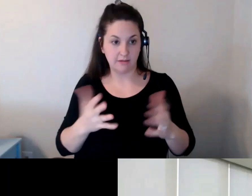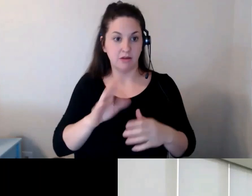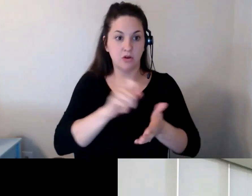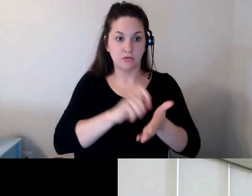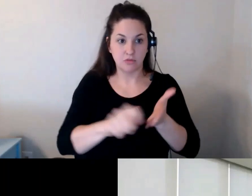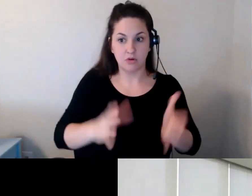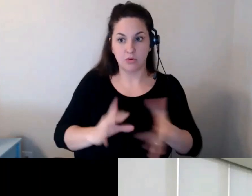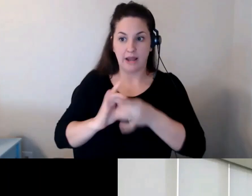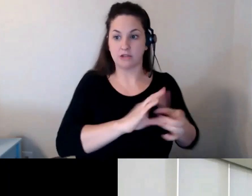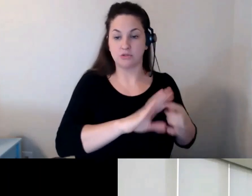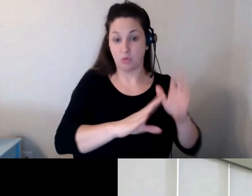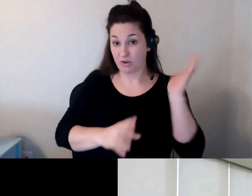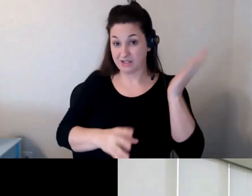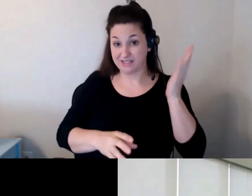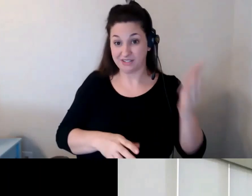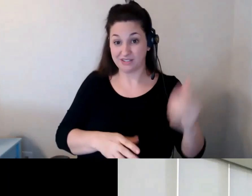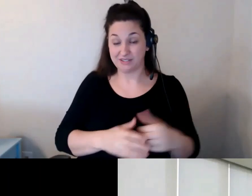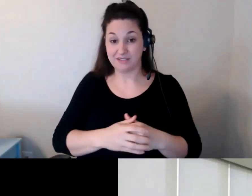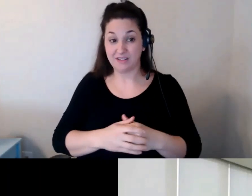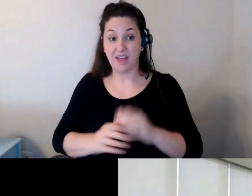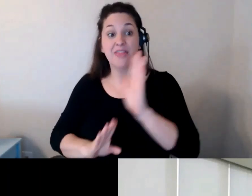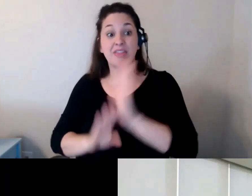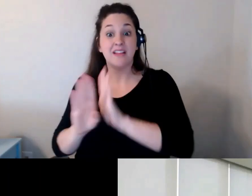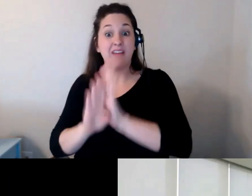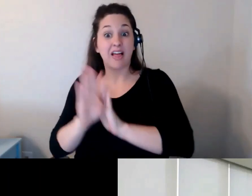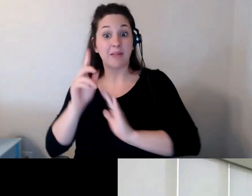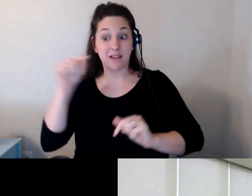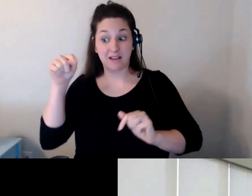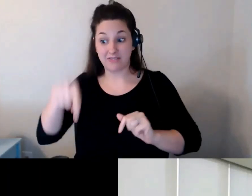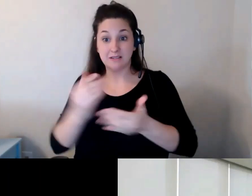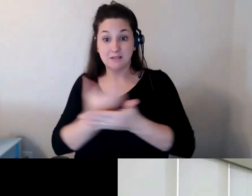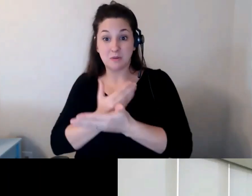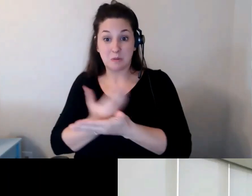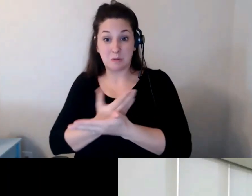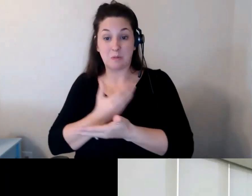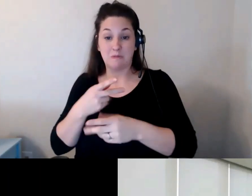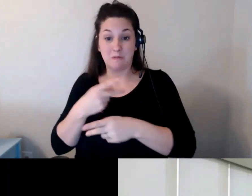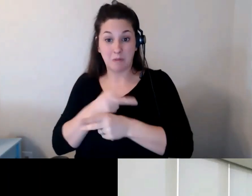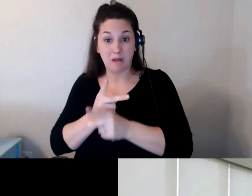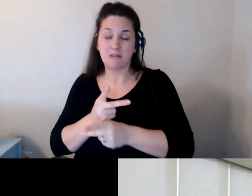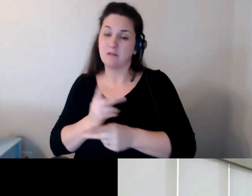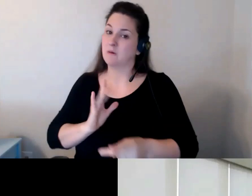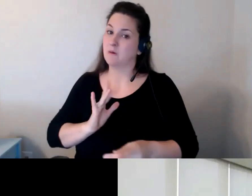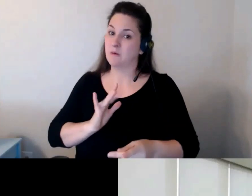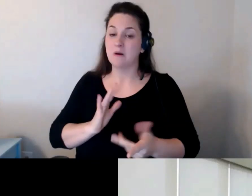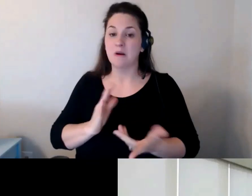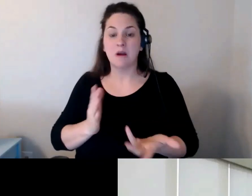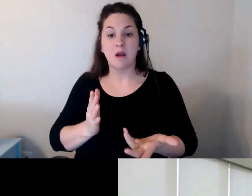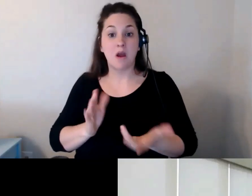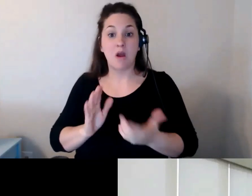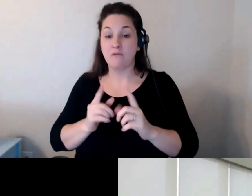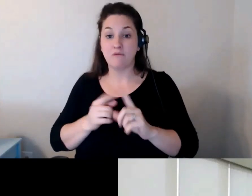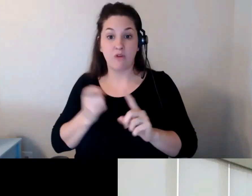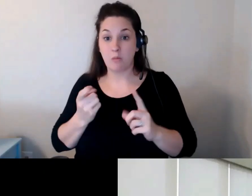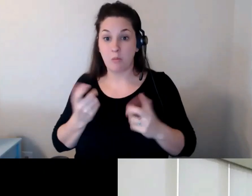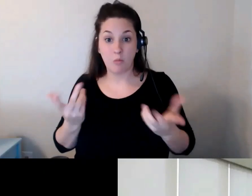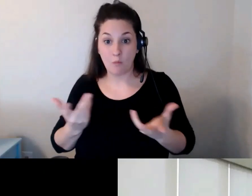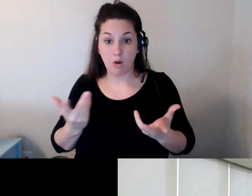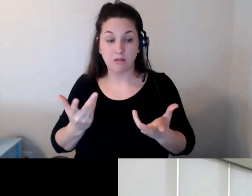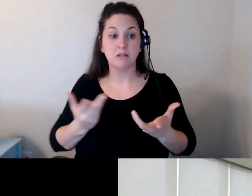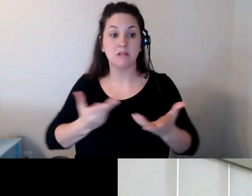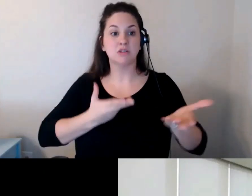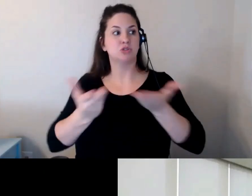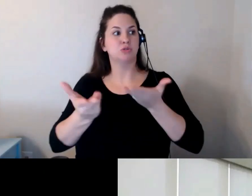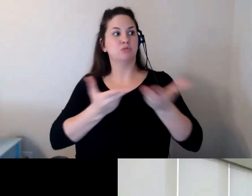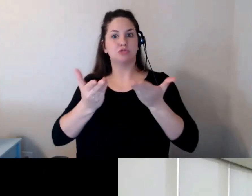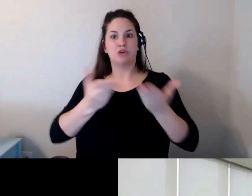And the development of this has been very much motivated by serving all of